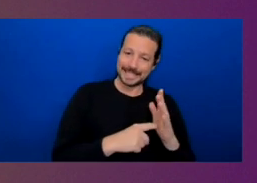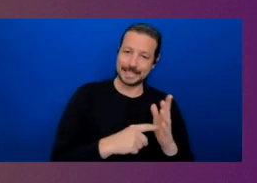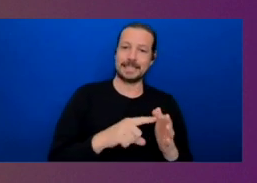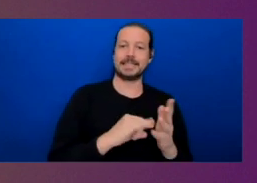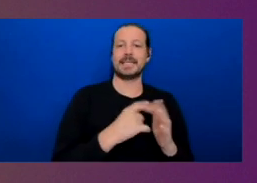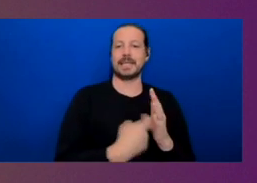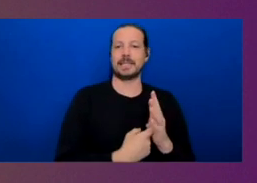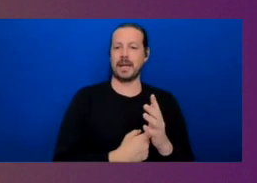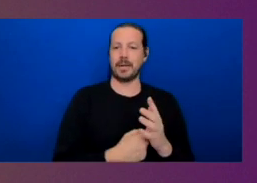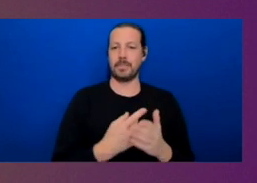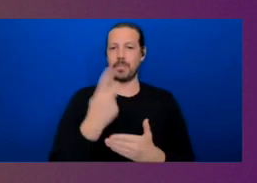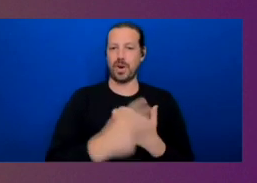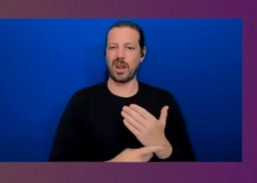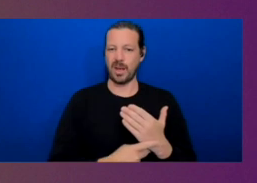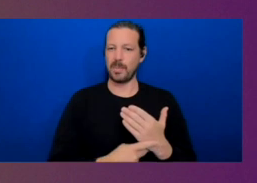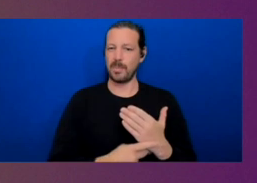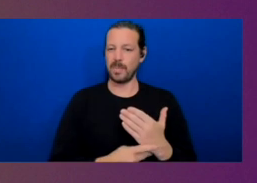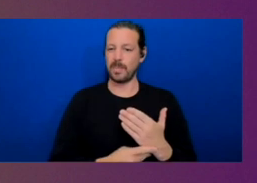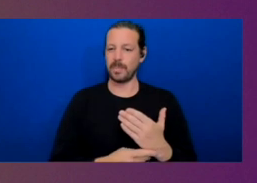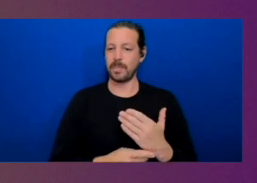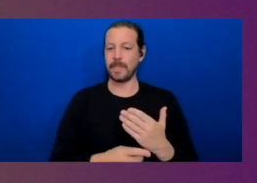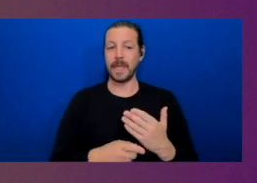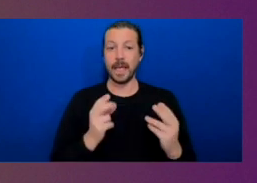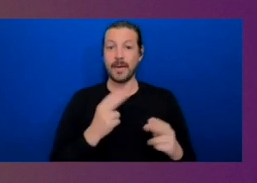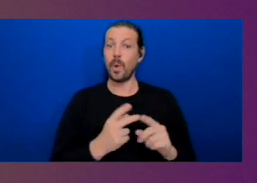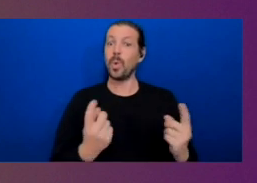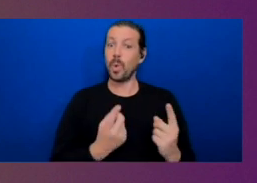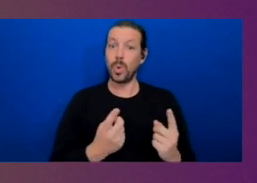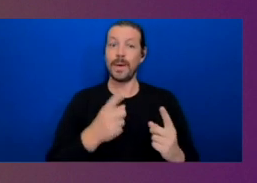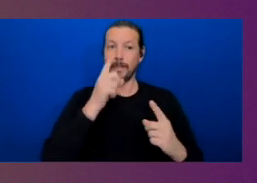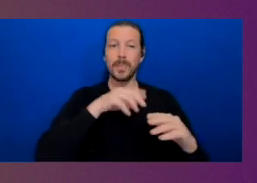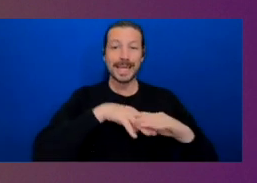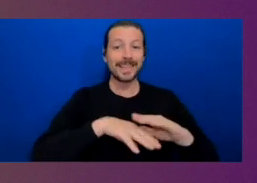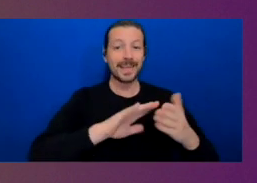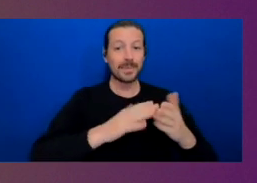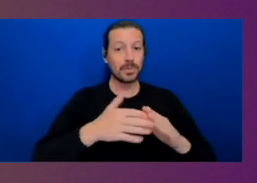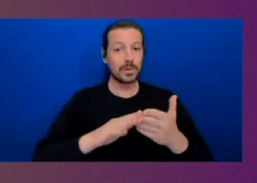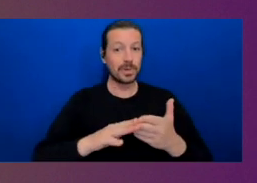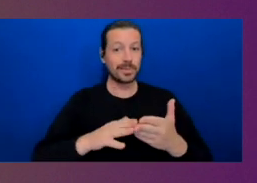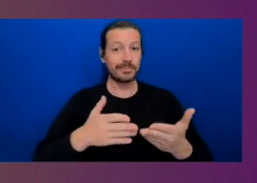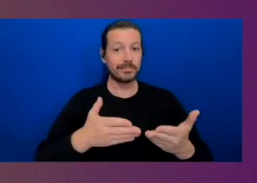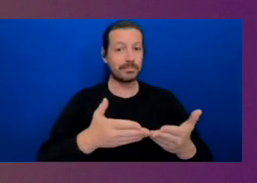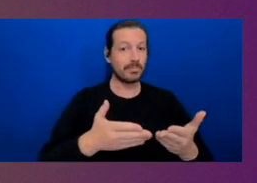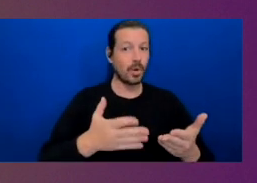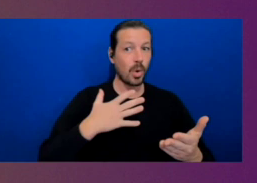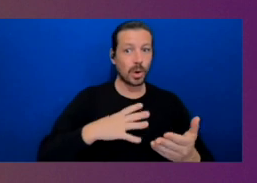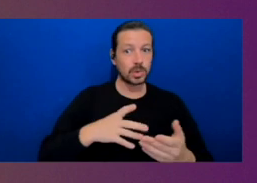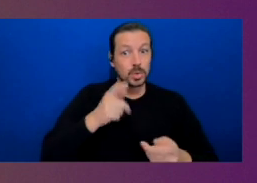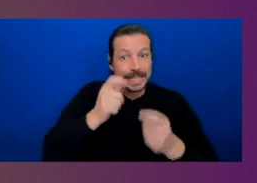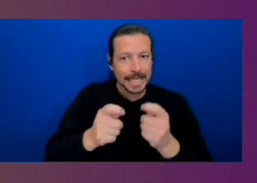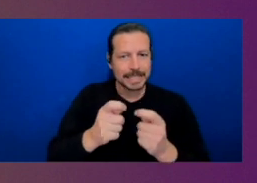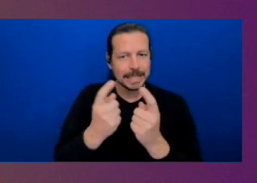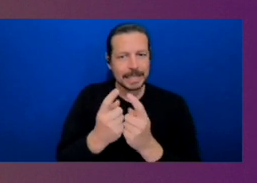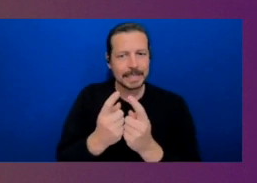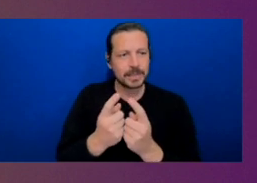But this is for people who are in the community who want to help and sort of test early our